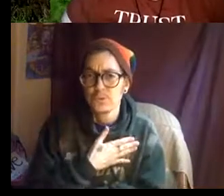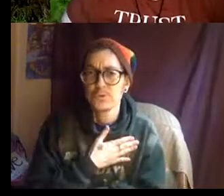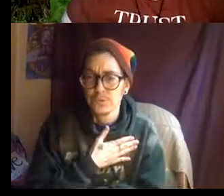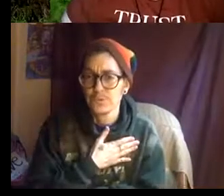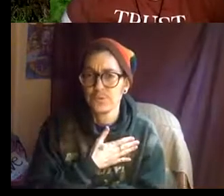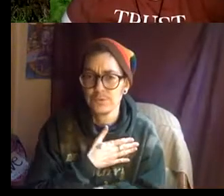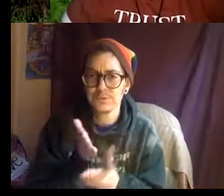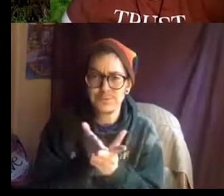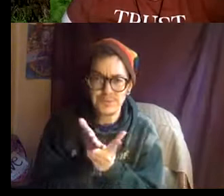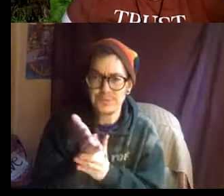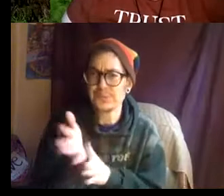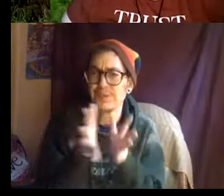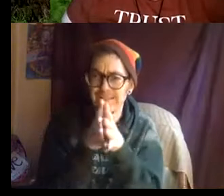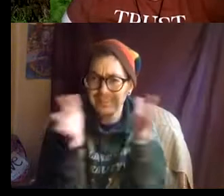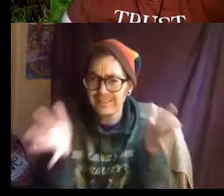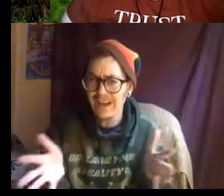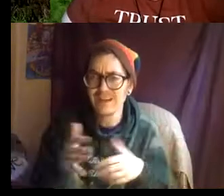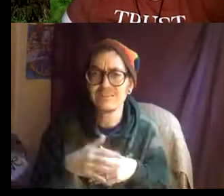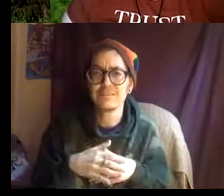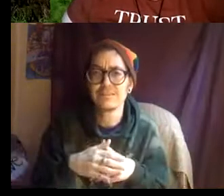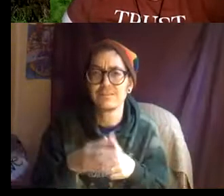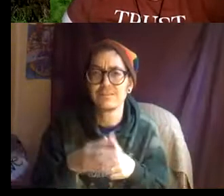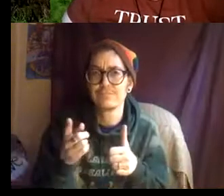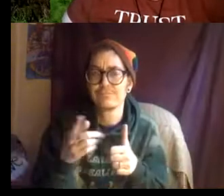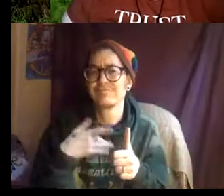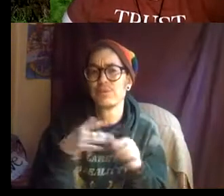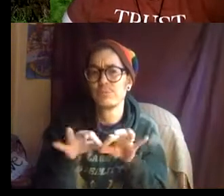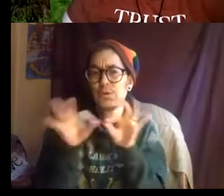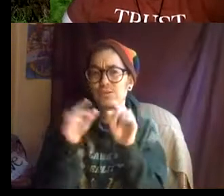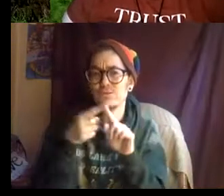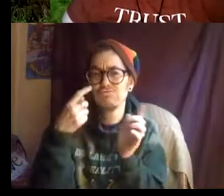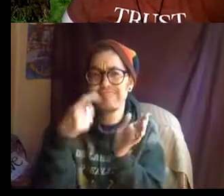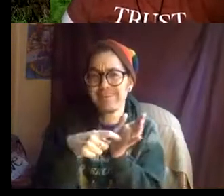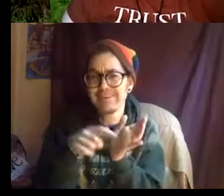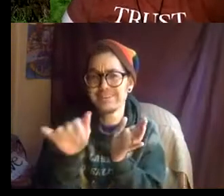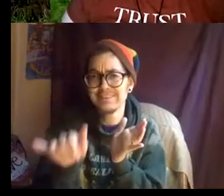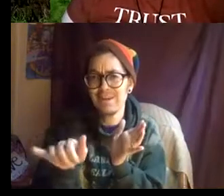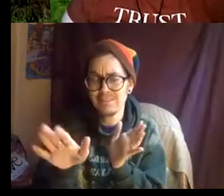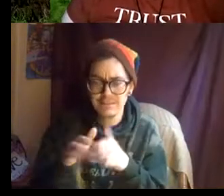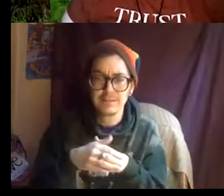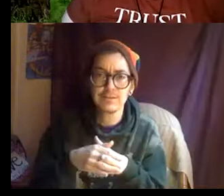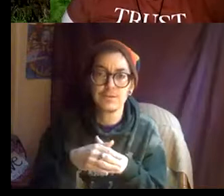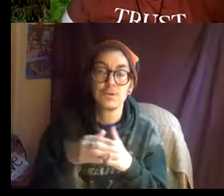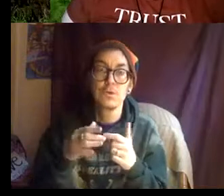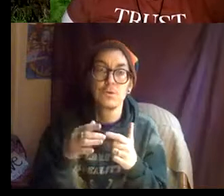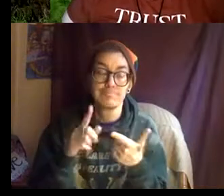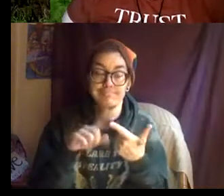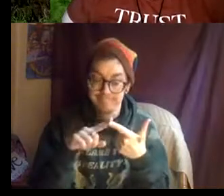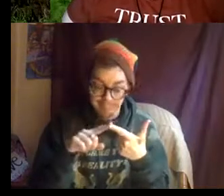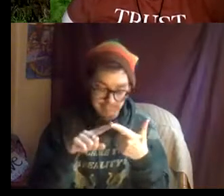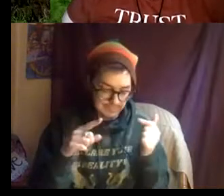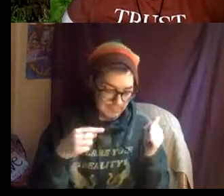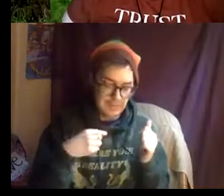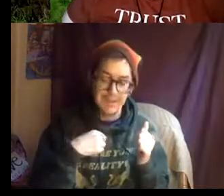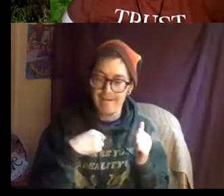Your story, I was just sitting here and I really felt a lot through your story and your